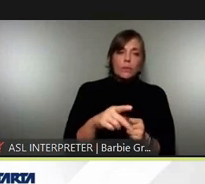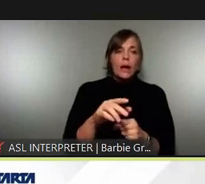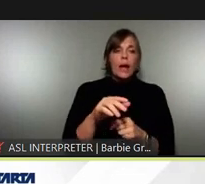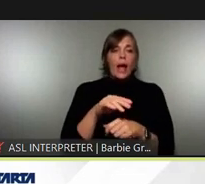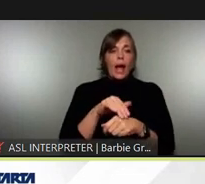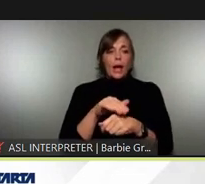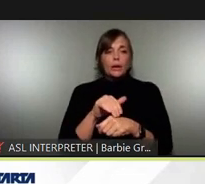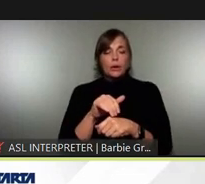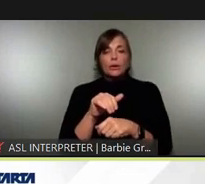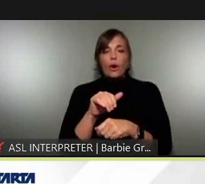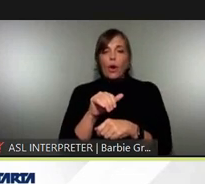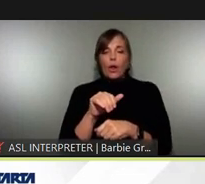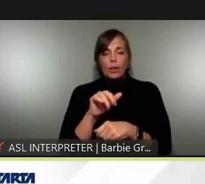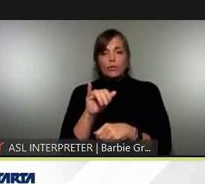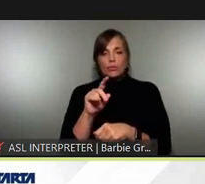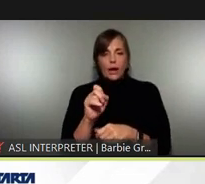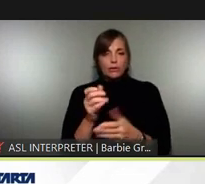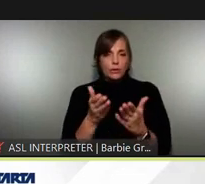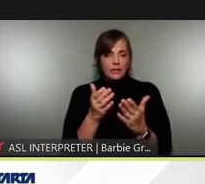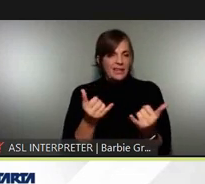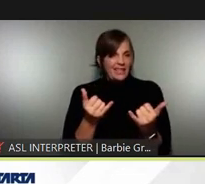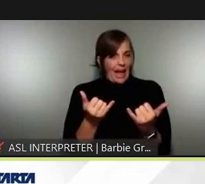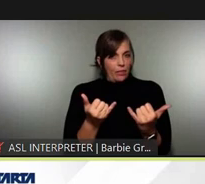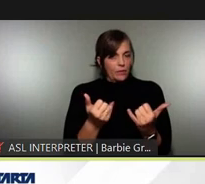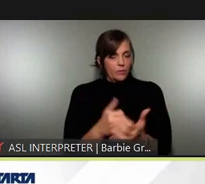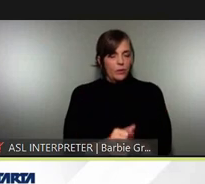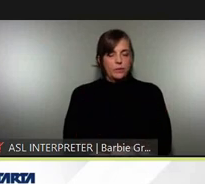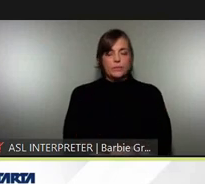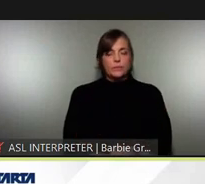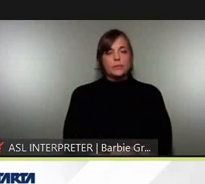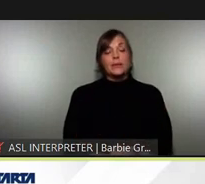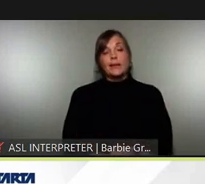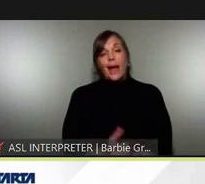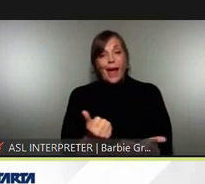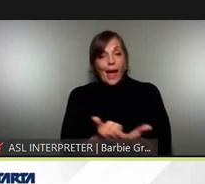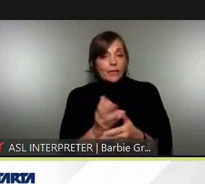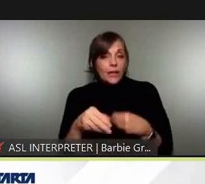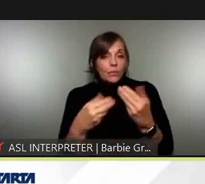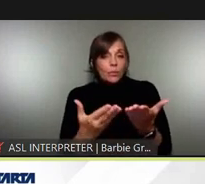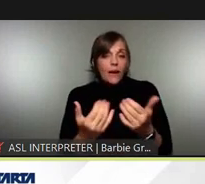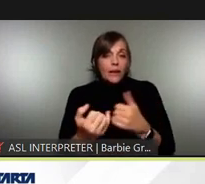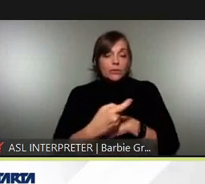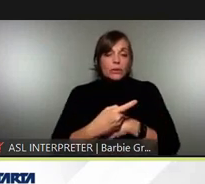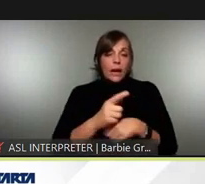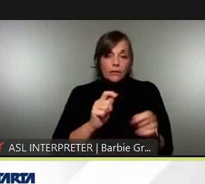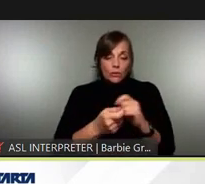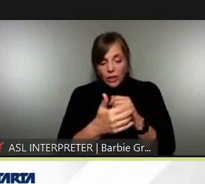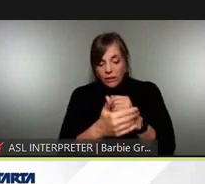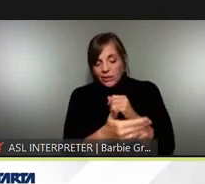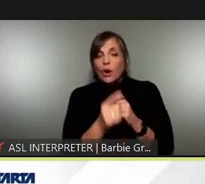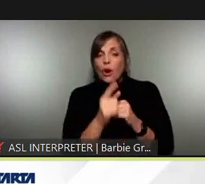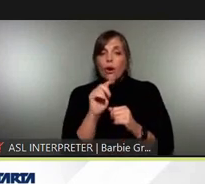And finally, everything that we're going to be presenting today is really on a trial basis. It's still responding to the